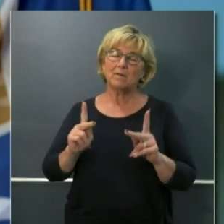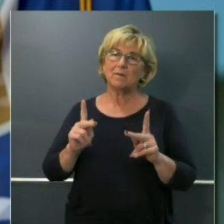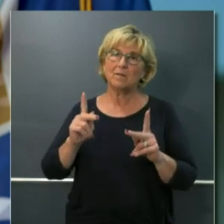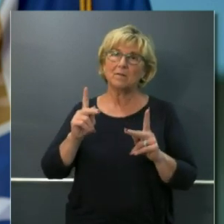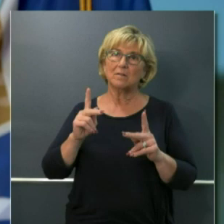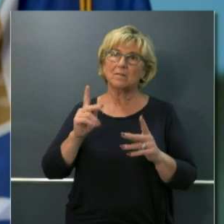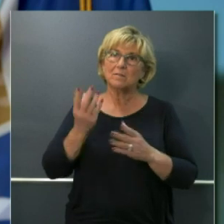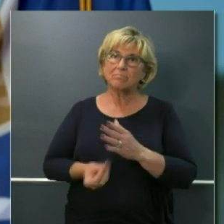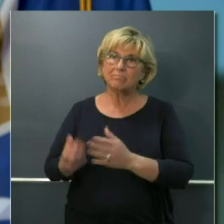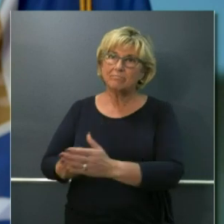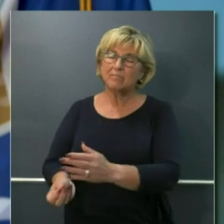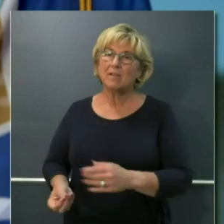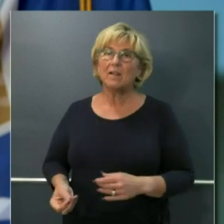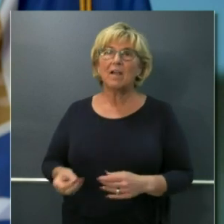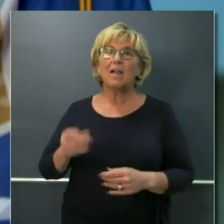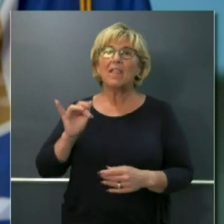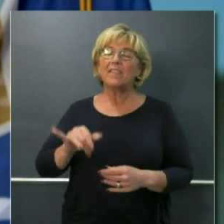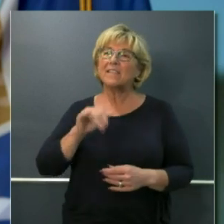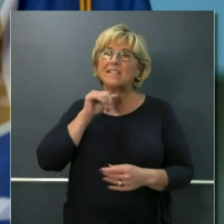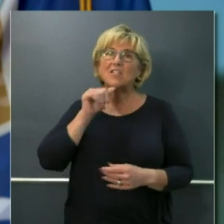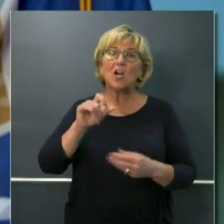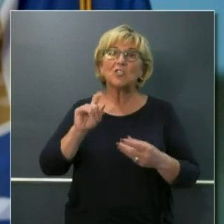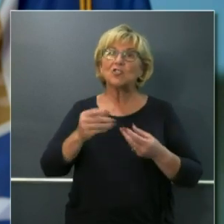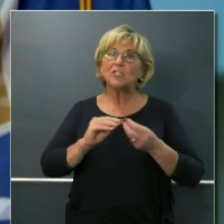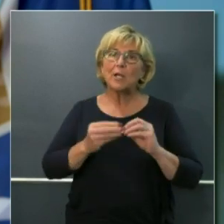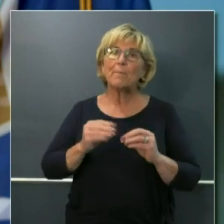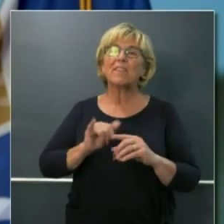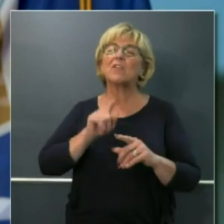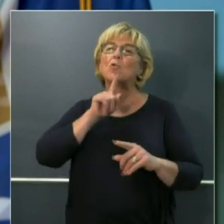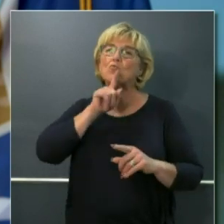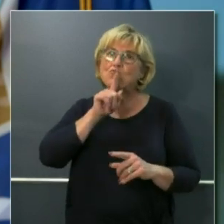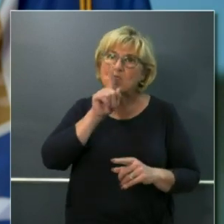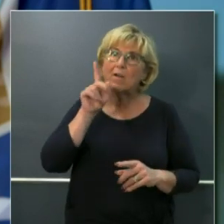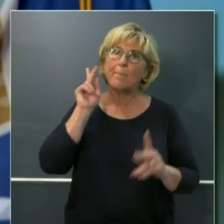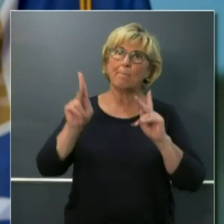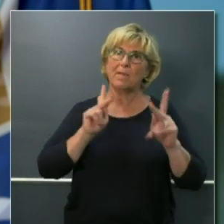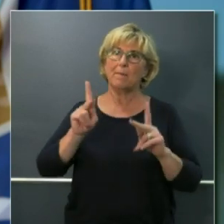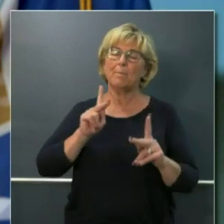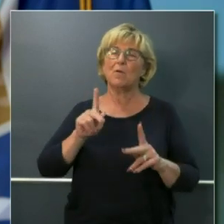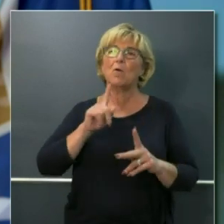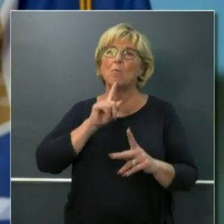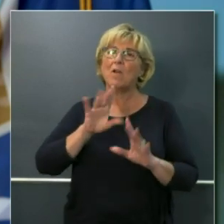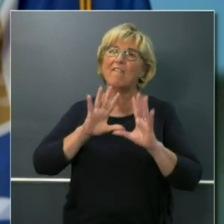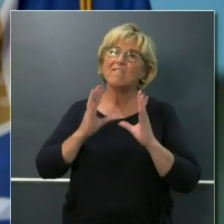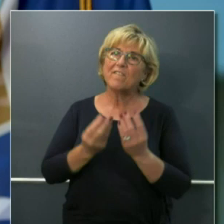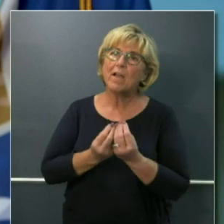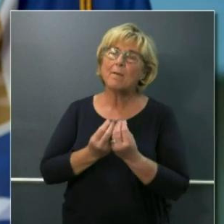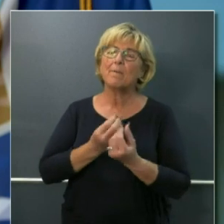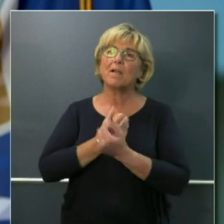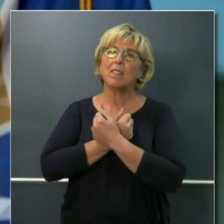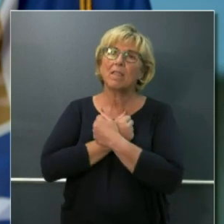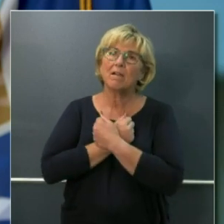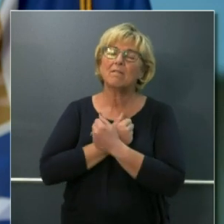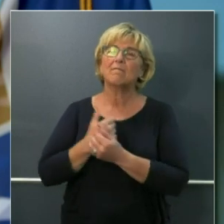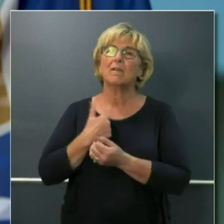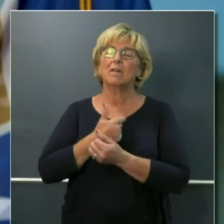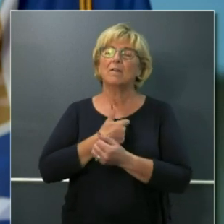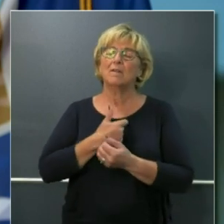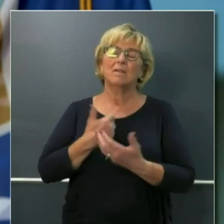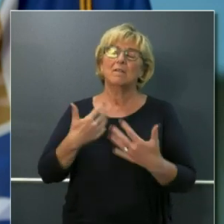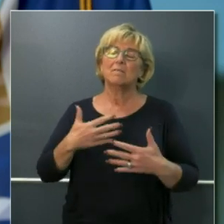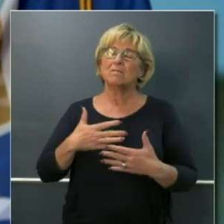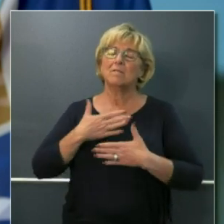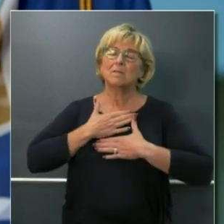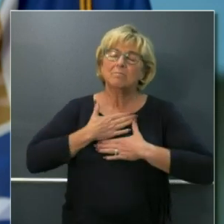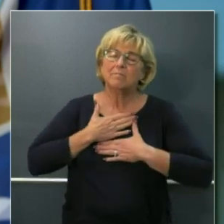again, not stats, not data, real people, real families, real loved ones. And so our hearts go out to each and every